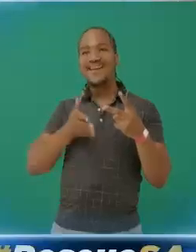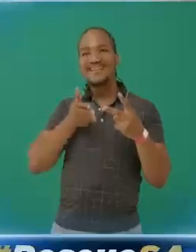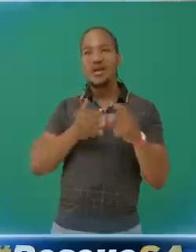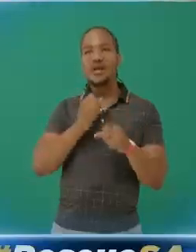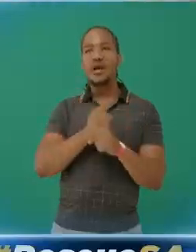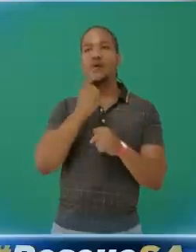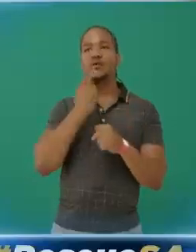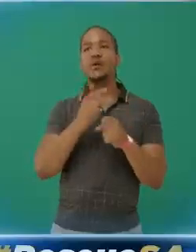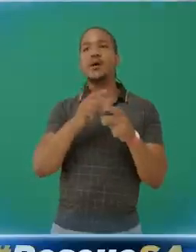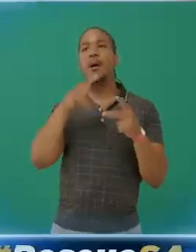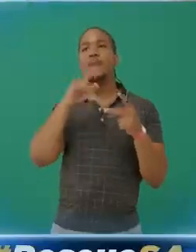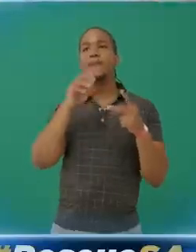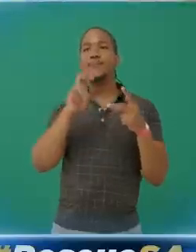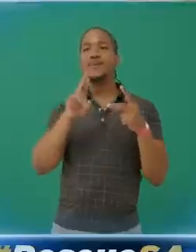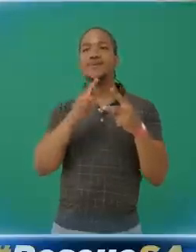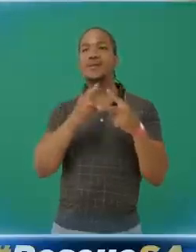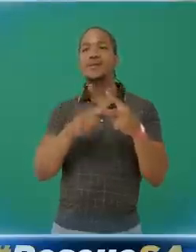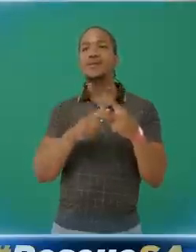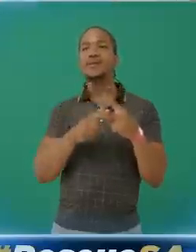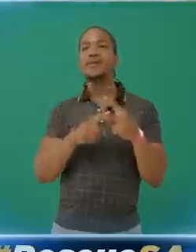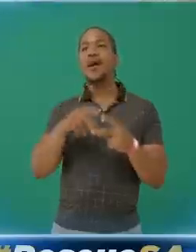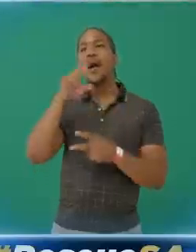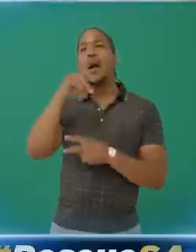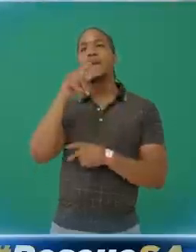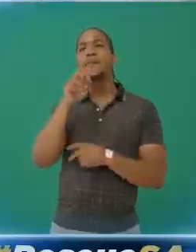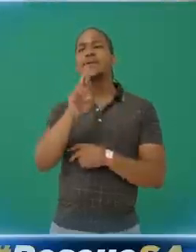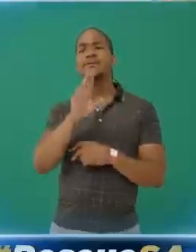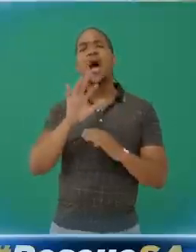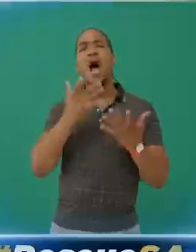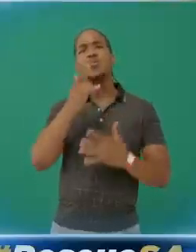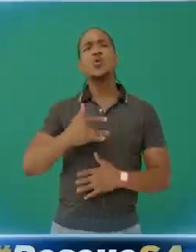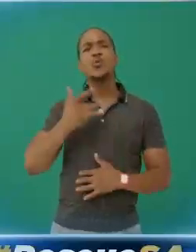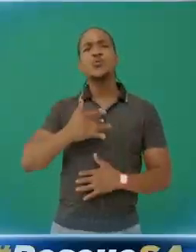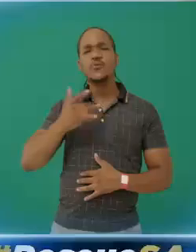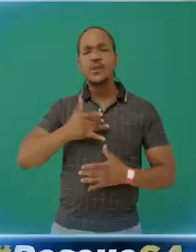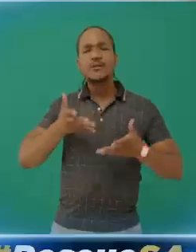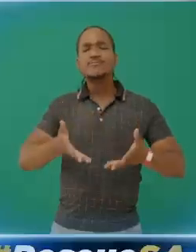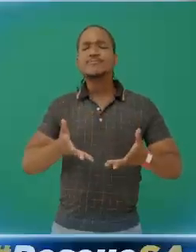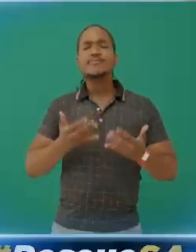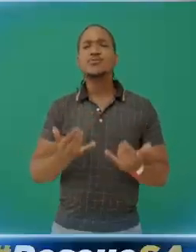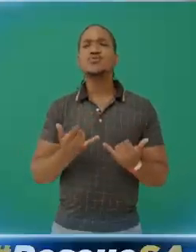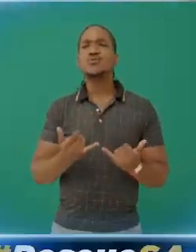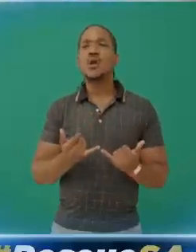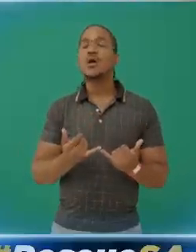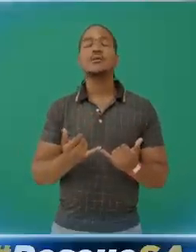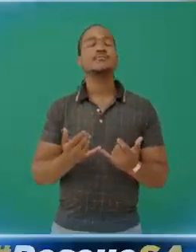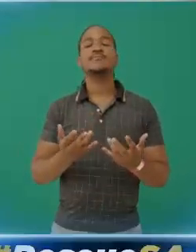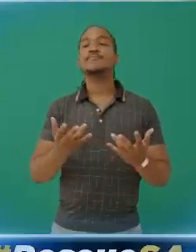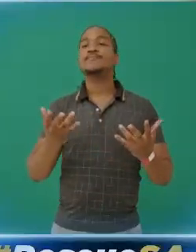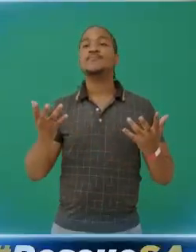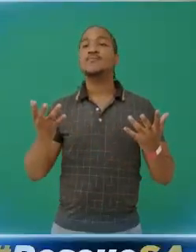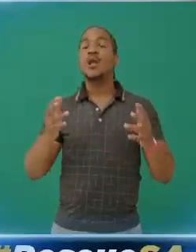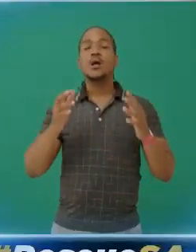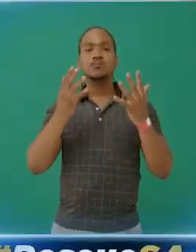Peter Tixera. Nick, Peter, how are you guys feeling about being here today? It's electric. I mean, the crowd